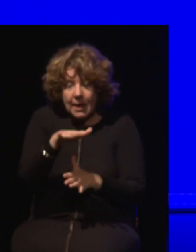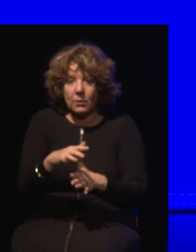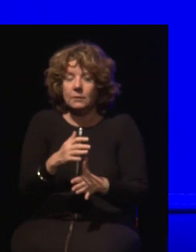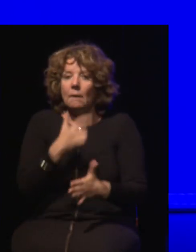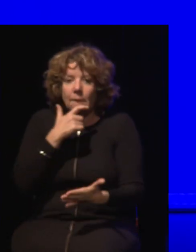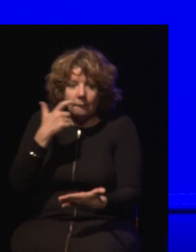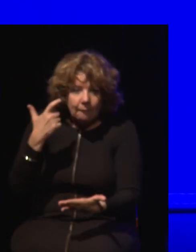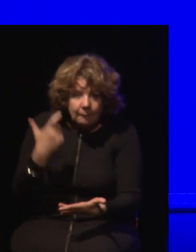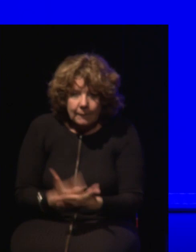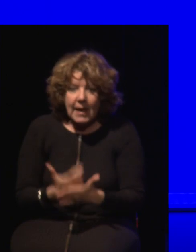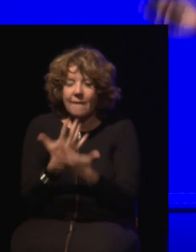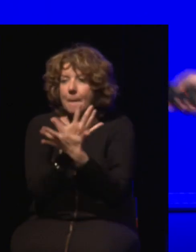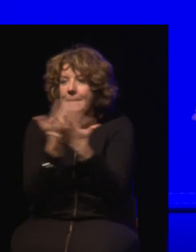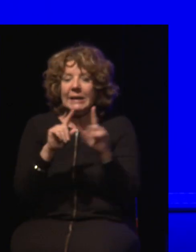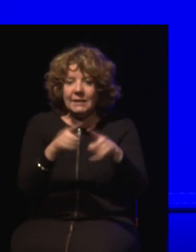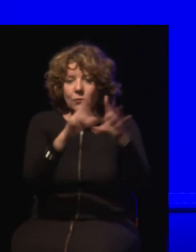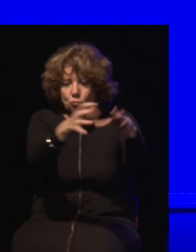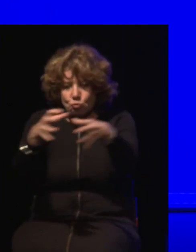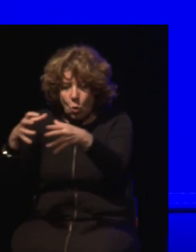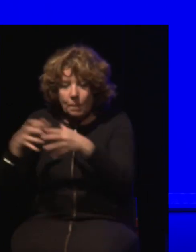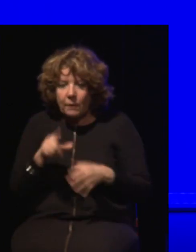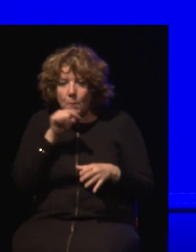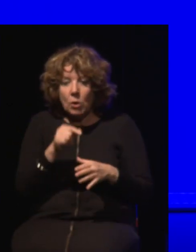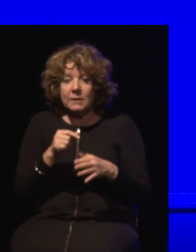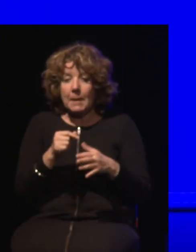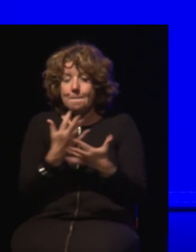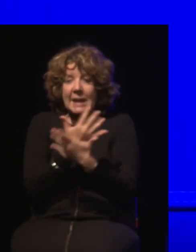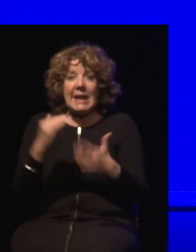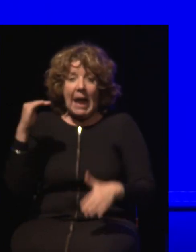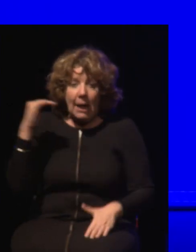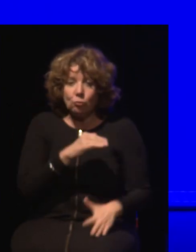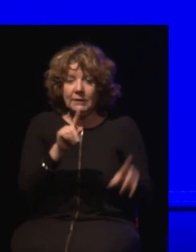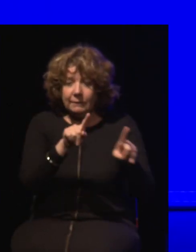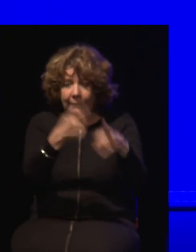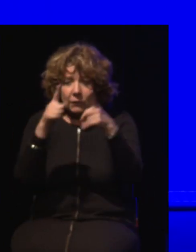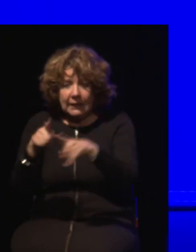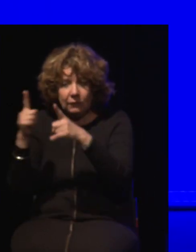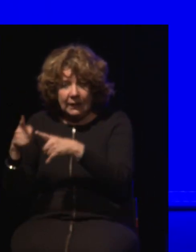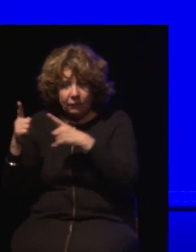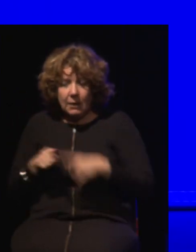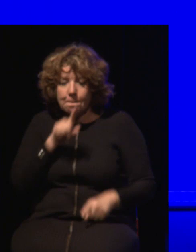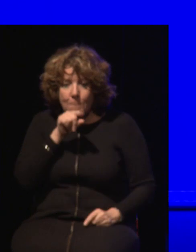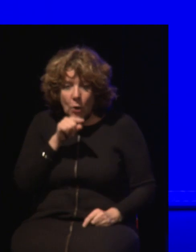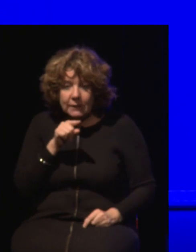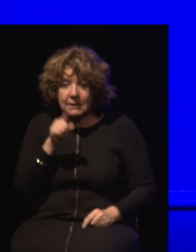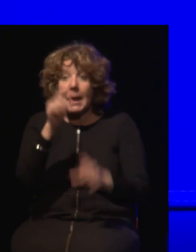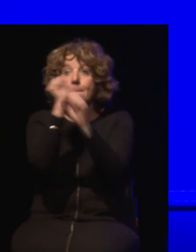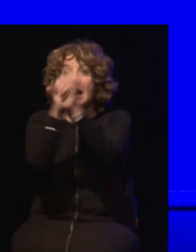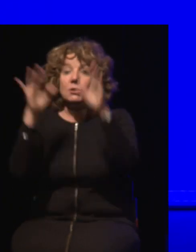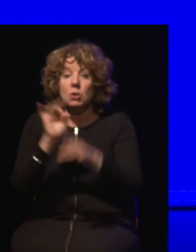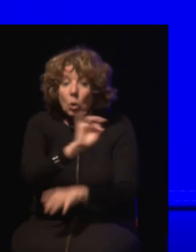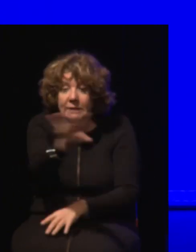perhaps dozens of species and hundreds of individual birds. So imagine yourself in a